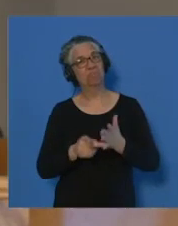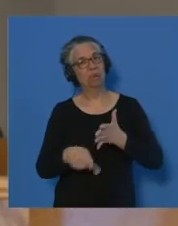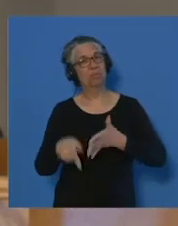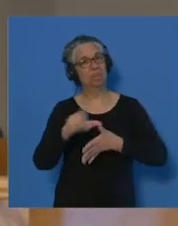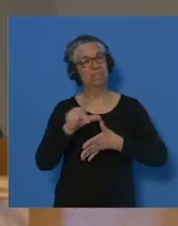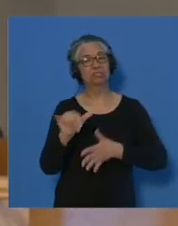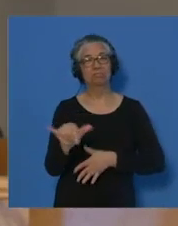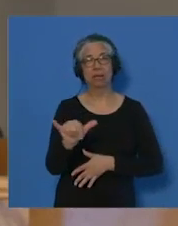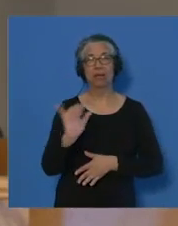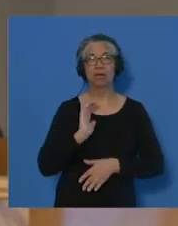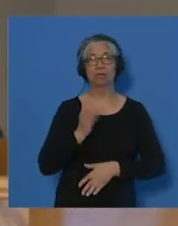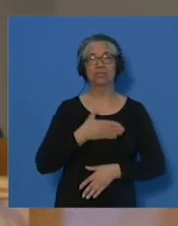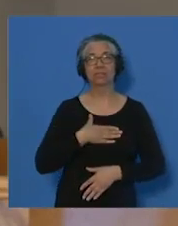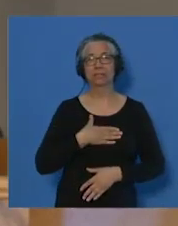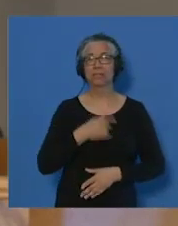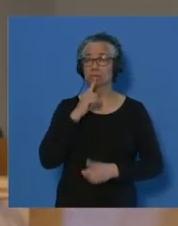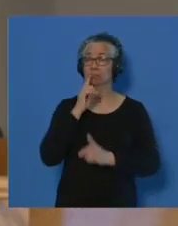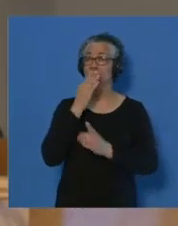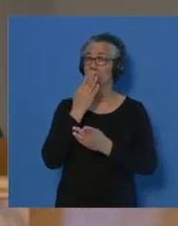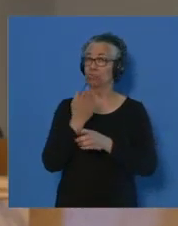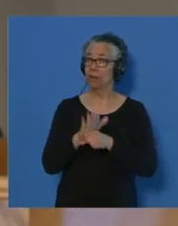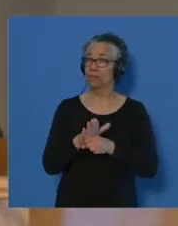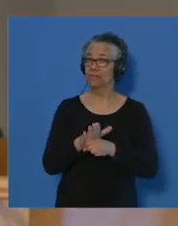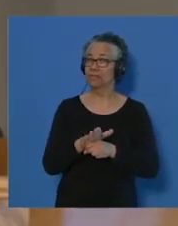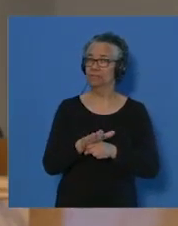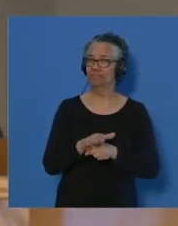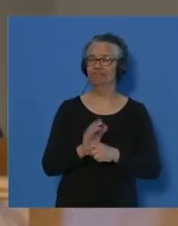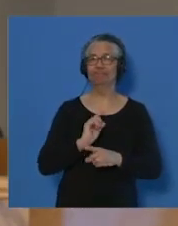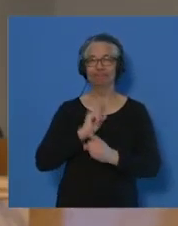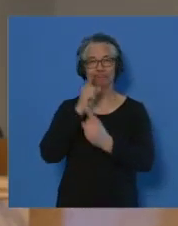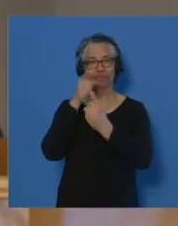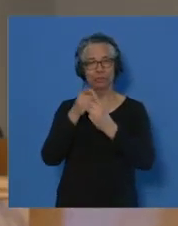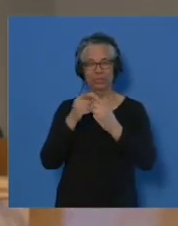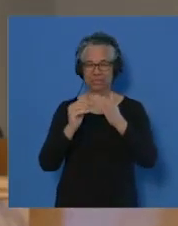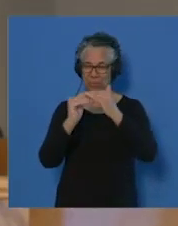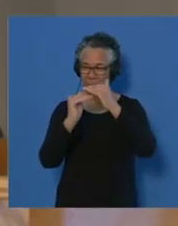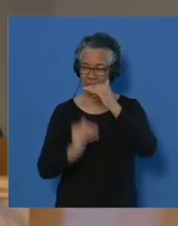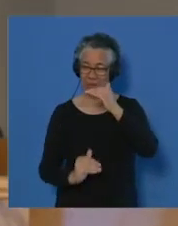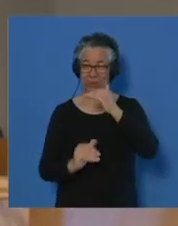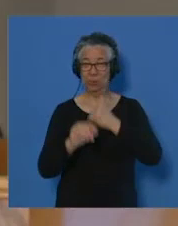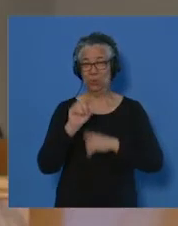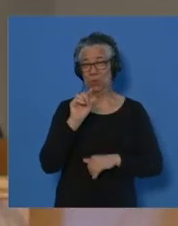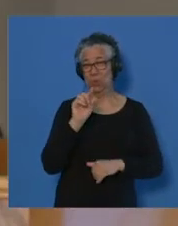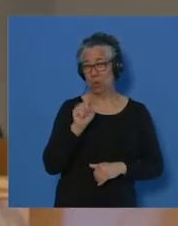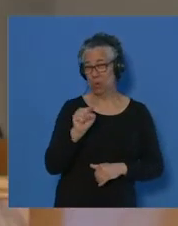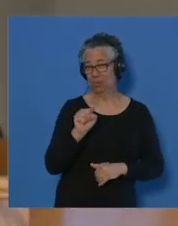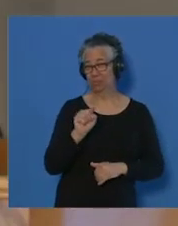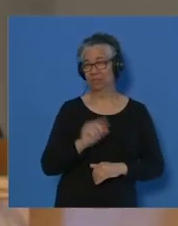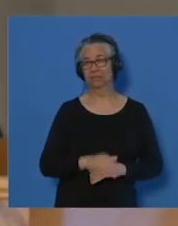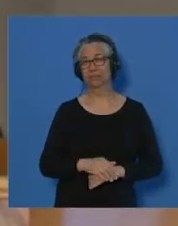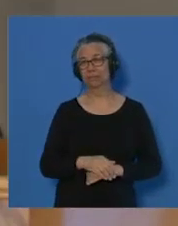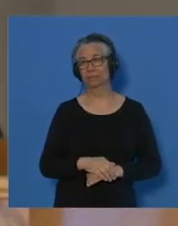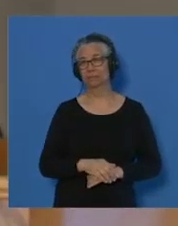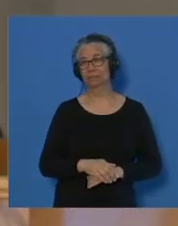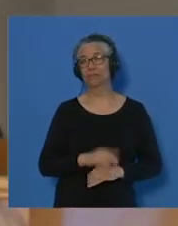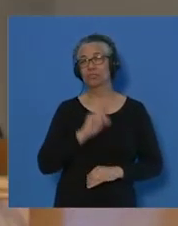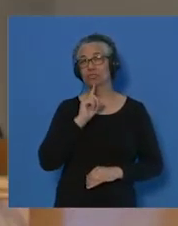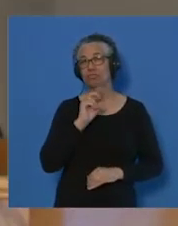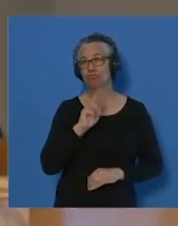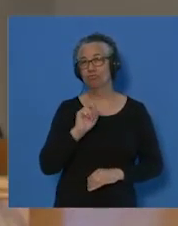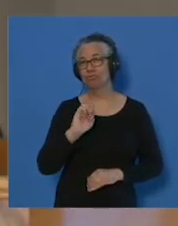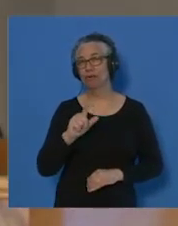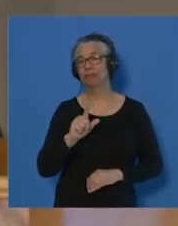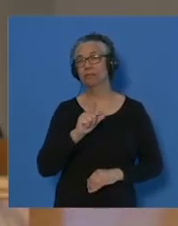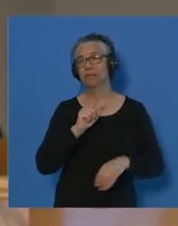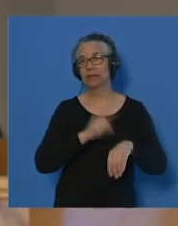as our goal is to have an R at near or below 1. The real-time R is just one indicator that can be